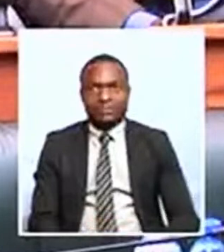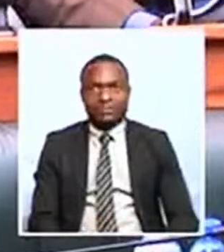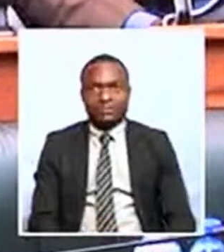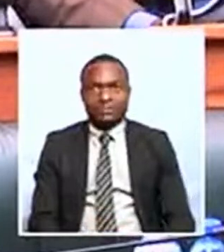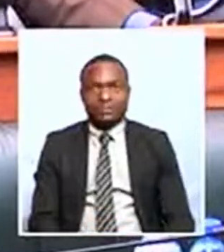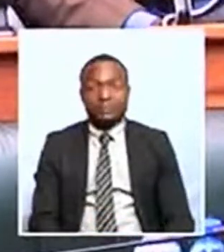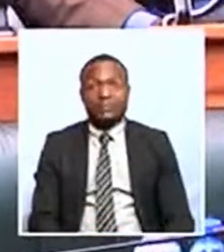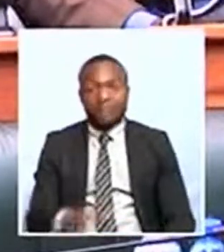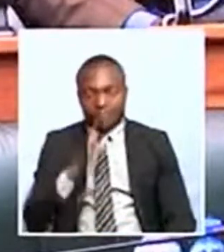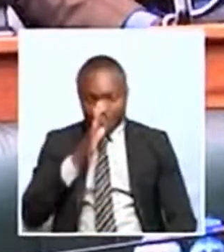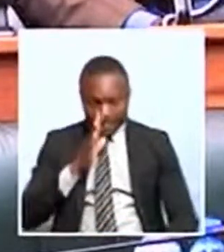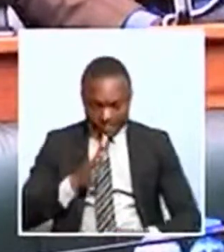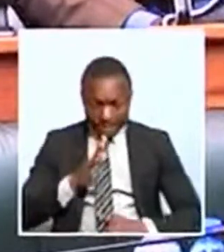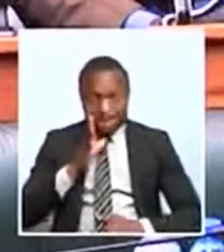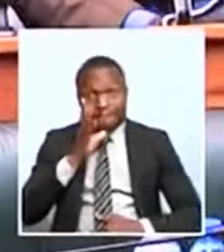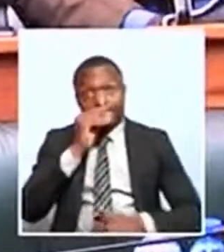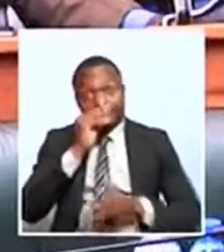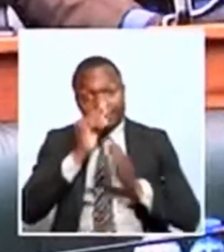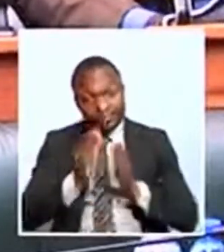Madam Speaker,